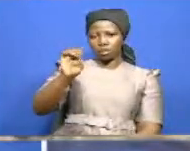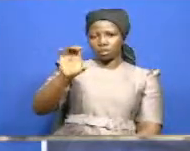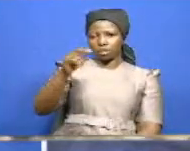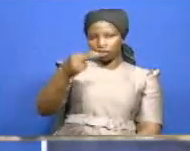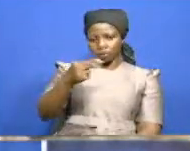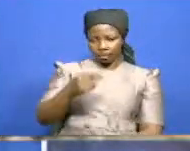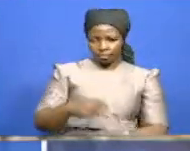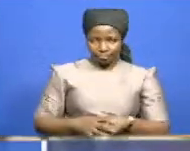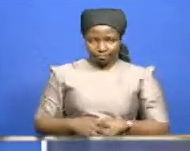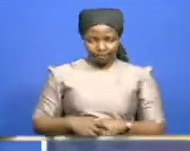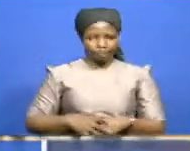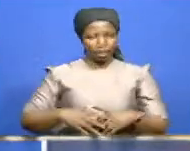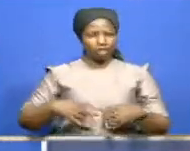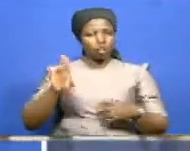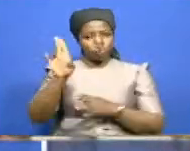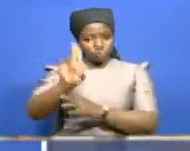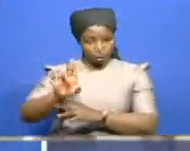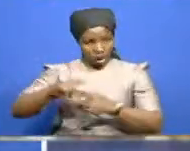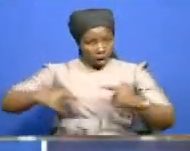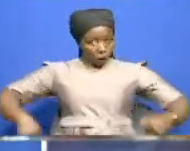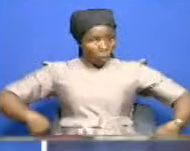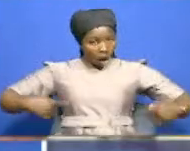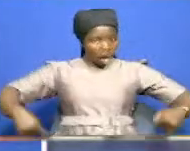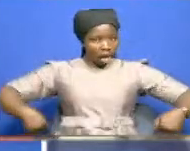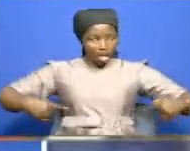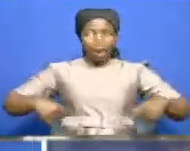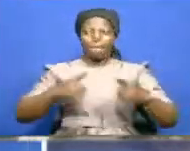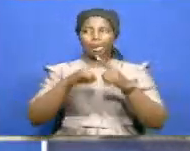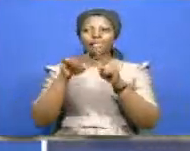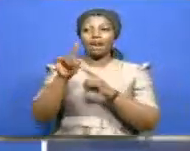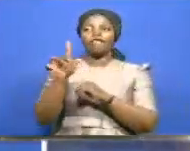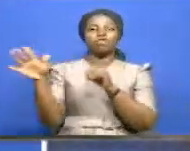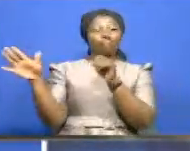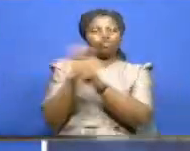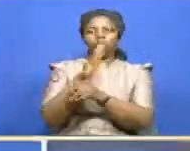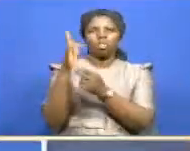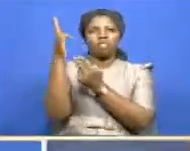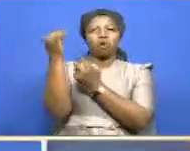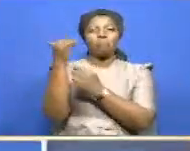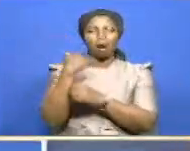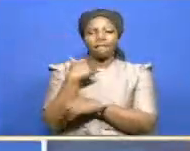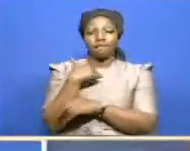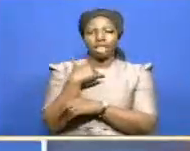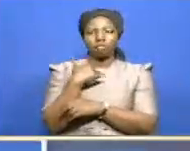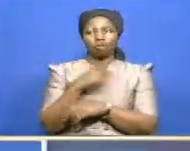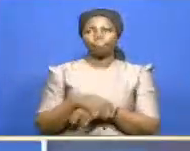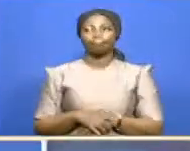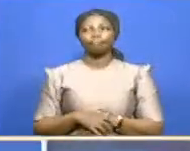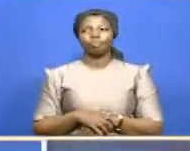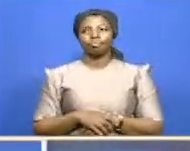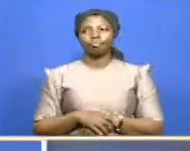Though in a wheelchair, he is full of hope. Nimepita ni maisha ngumu ndio nikafika hapa.